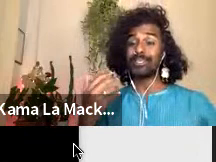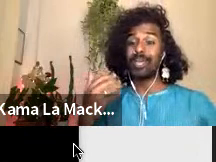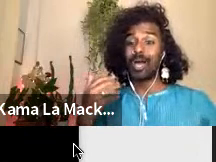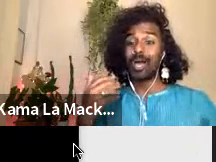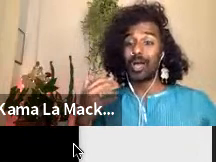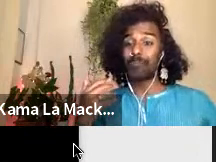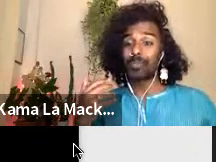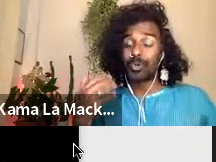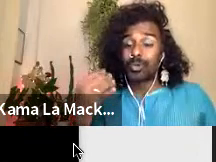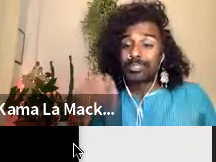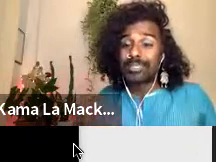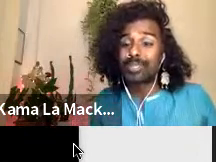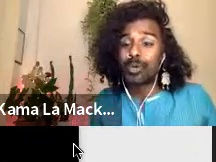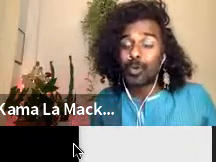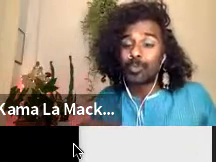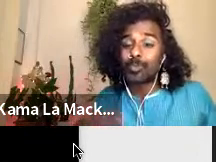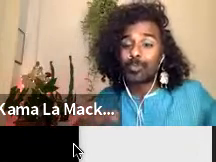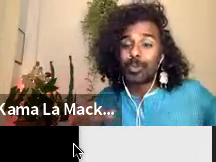basically,